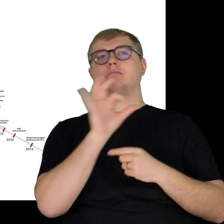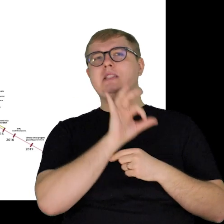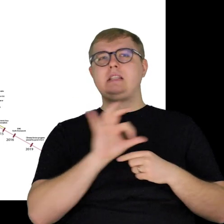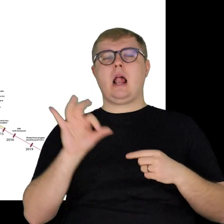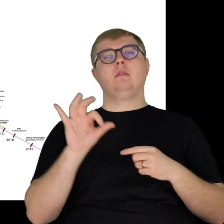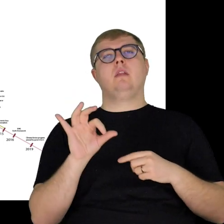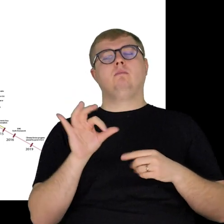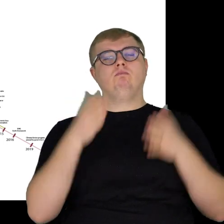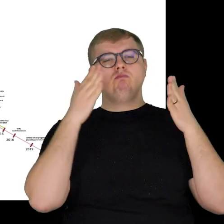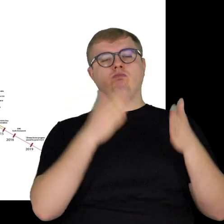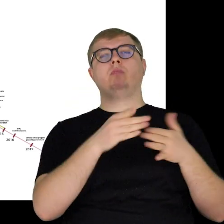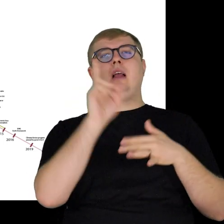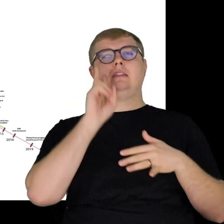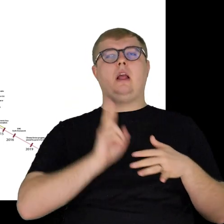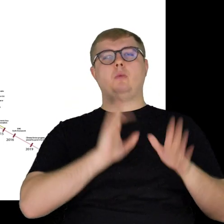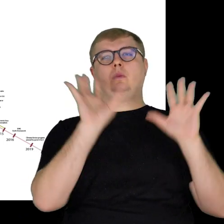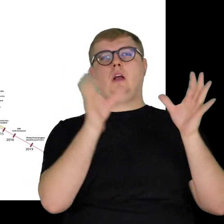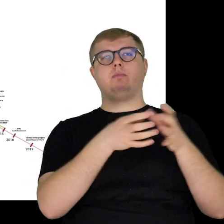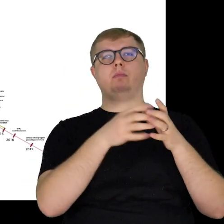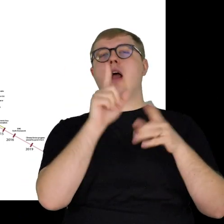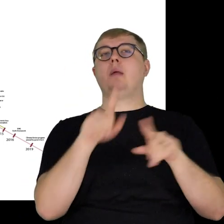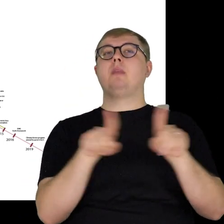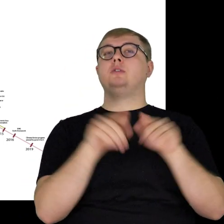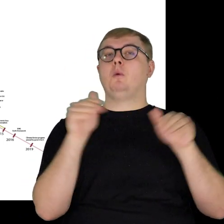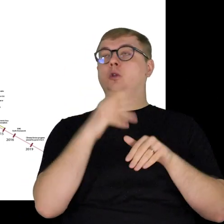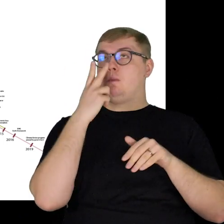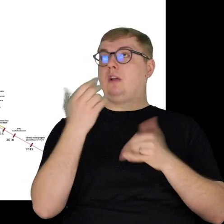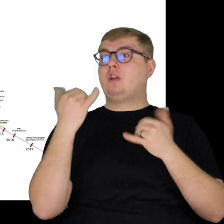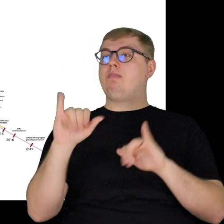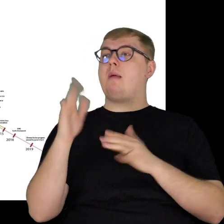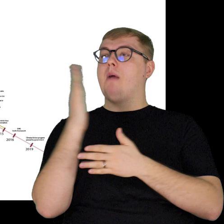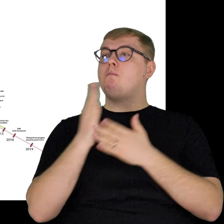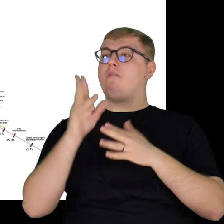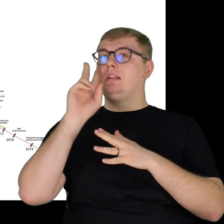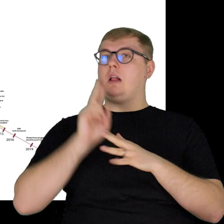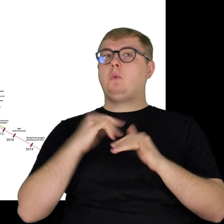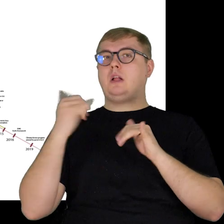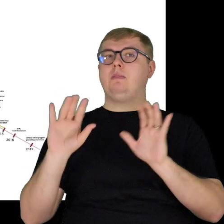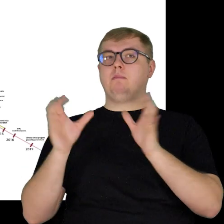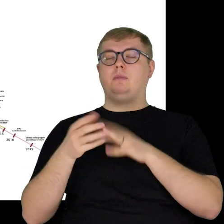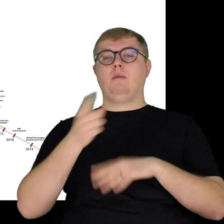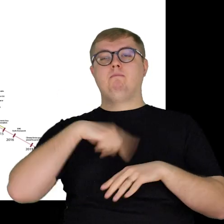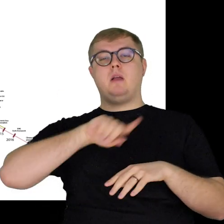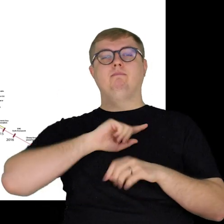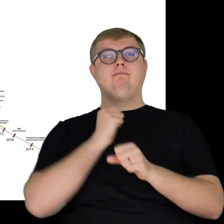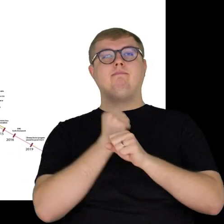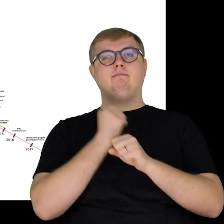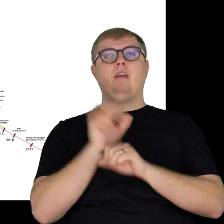institution. Now, here you can see another mapping that we did about the renovation of the glass houses,